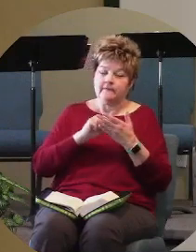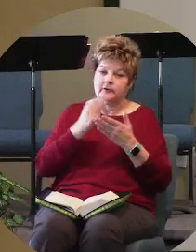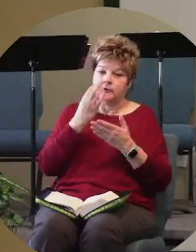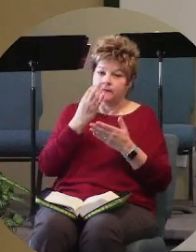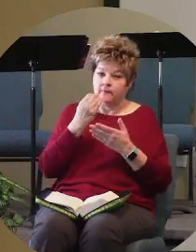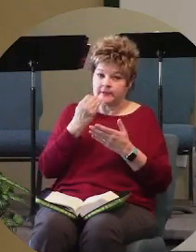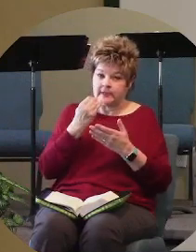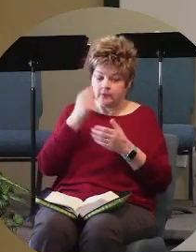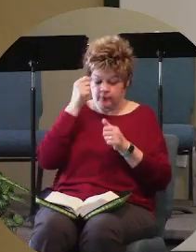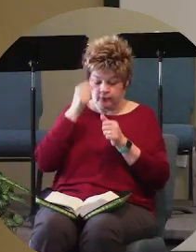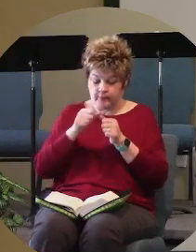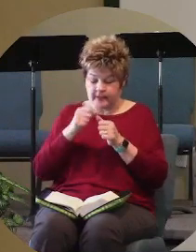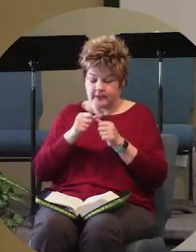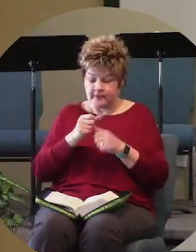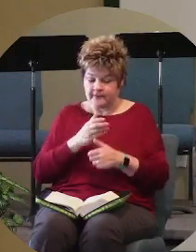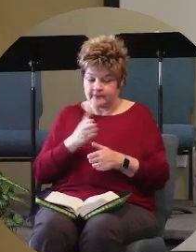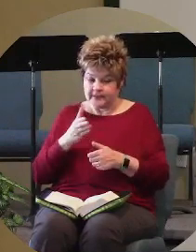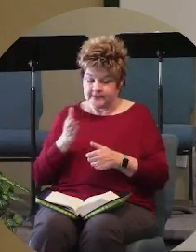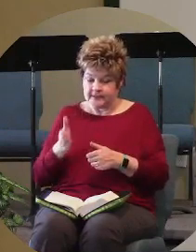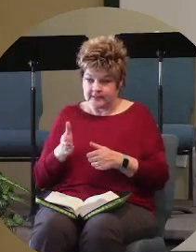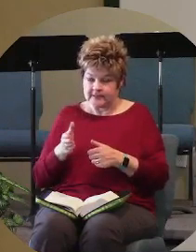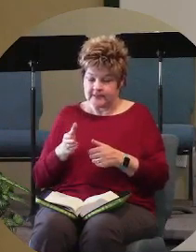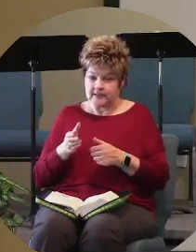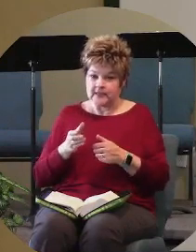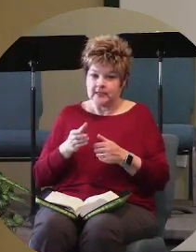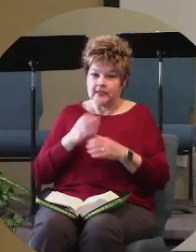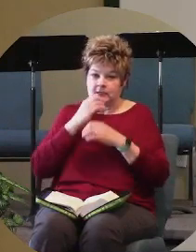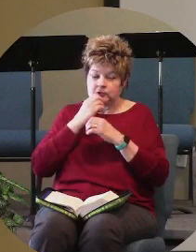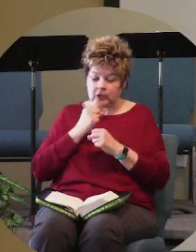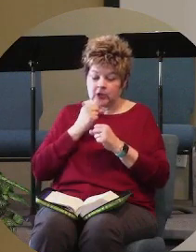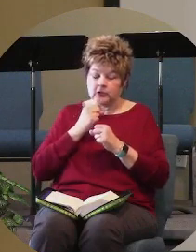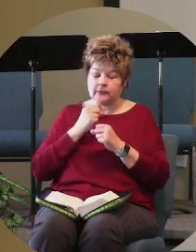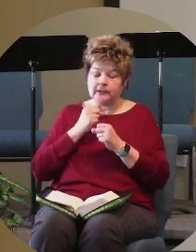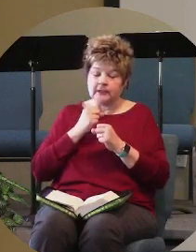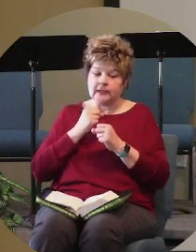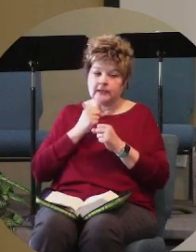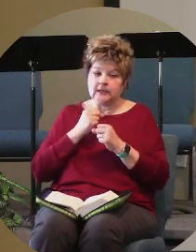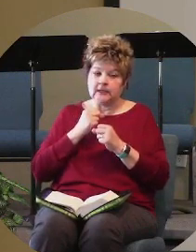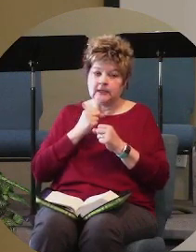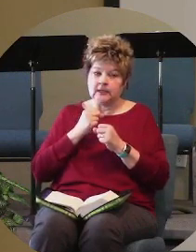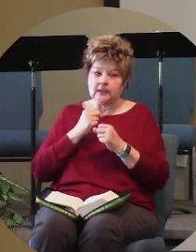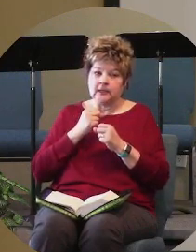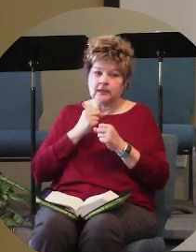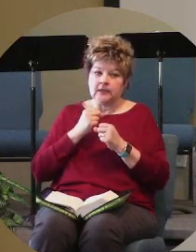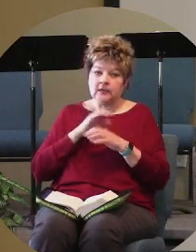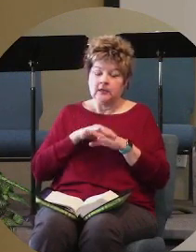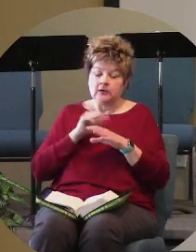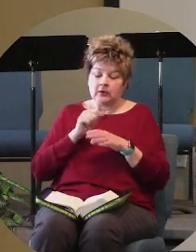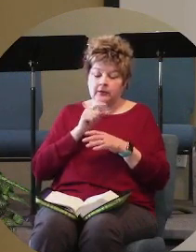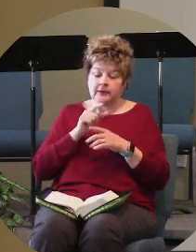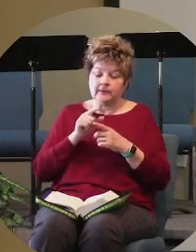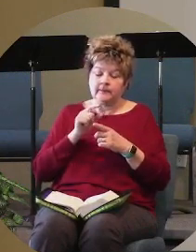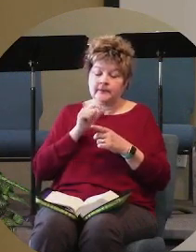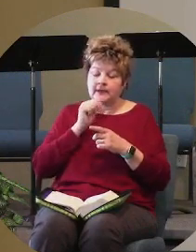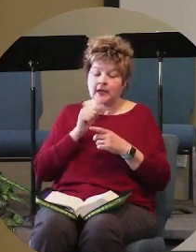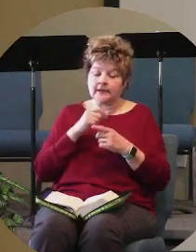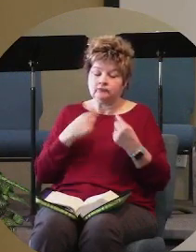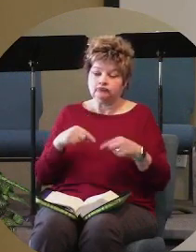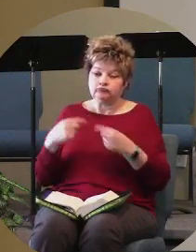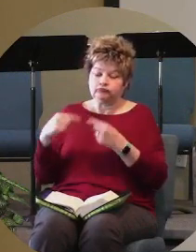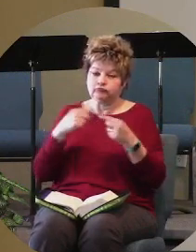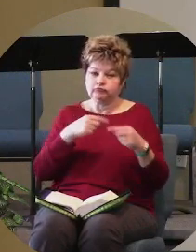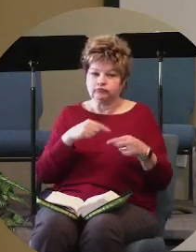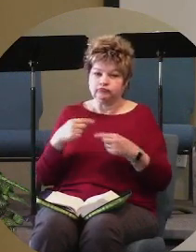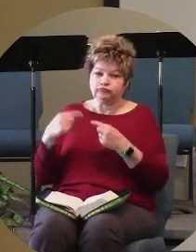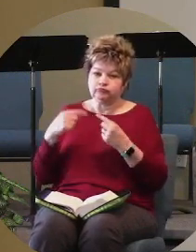Remind them of these things and solemnly charge them in the presence of God not to wrangle about words. And then he says, this is what I